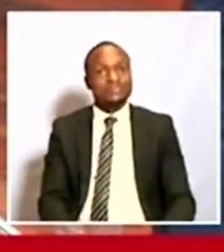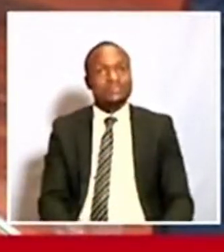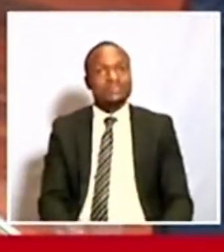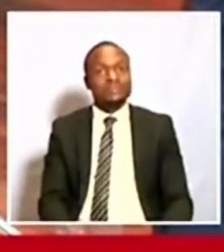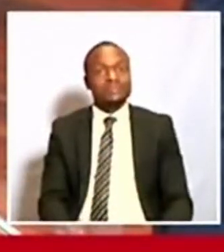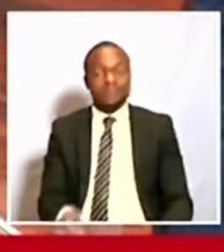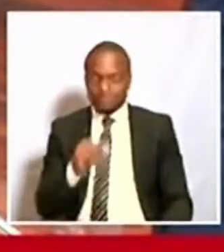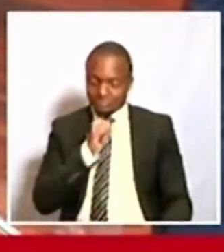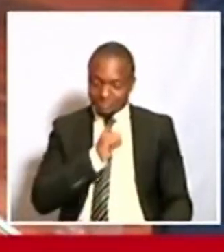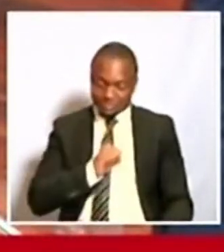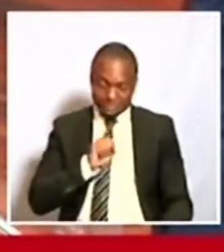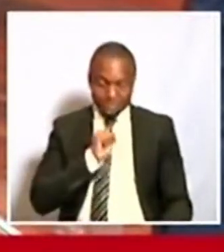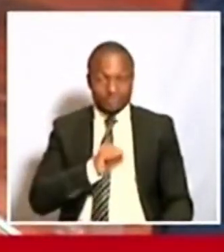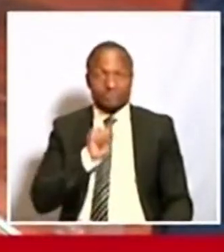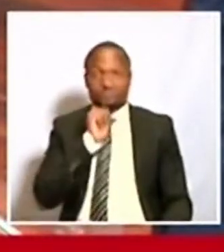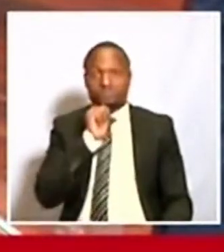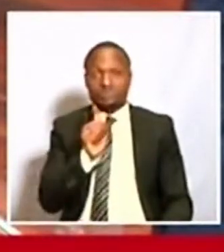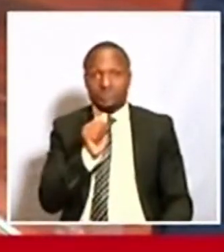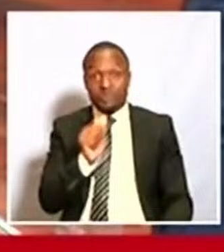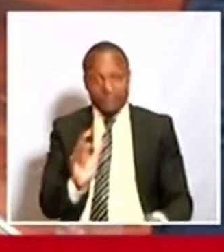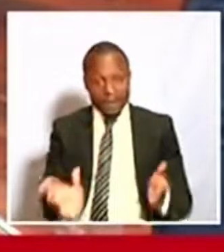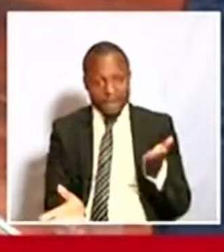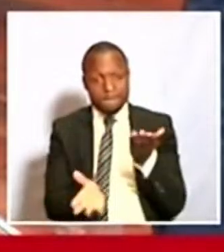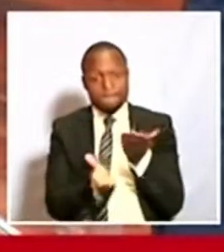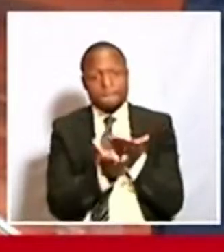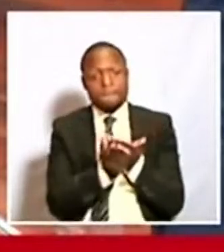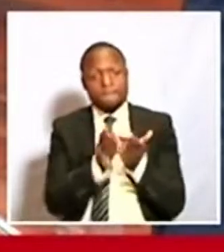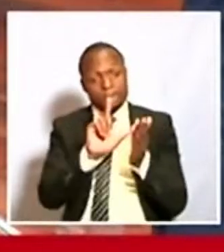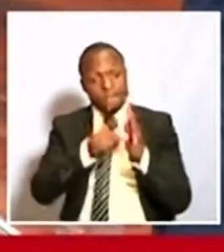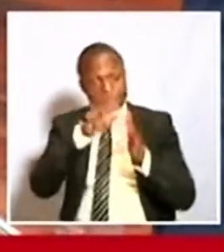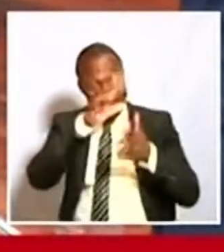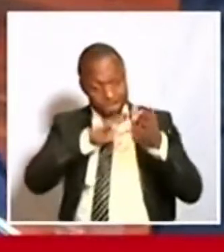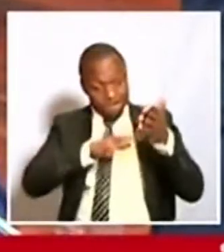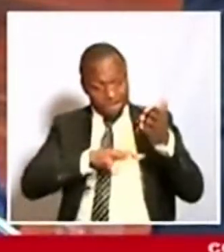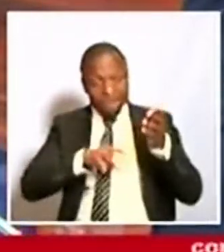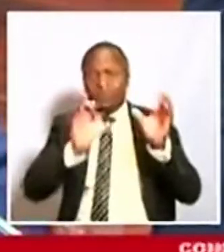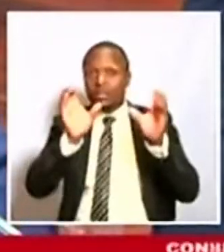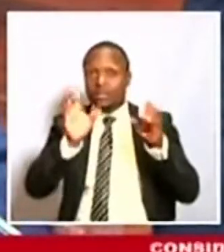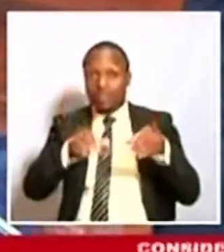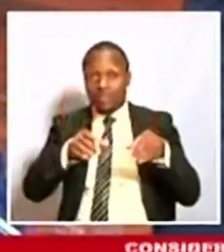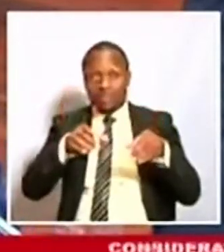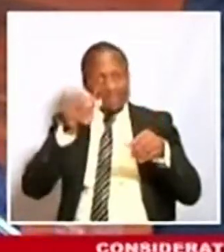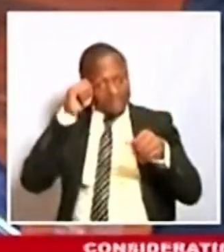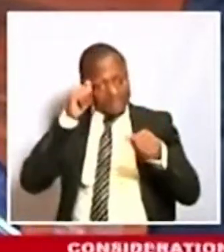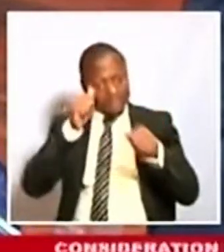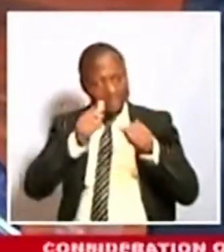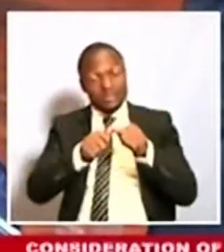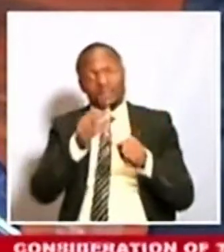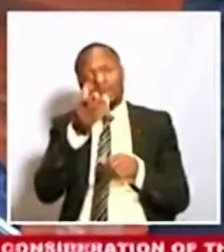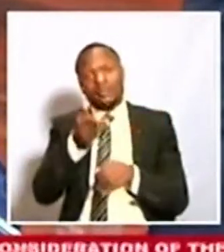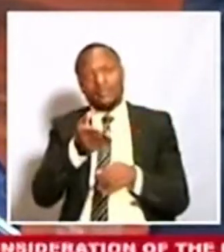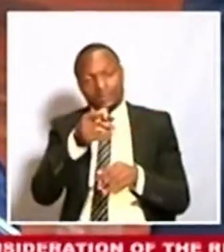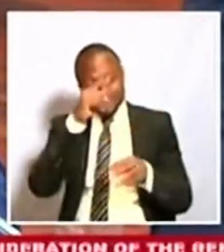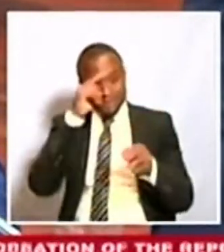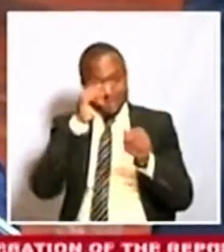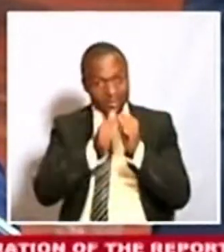we apologize, we couldn't attach minutes. The committee resolved there because there were groups which did not have,